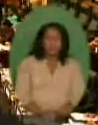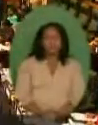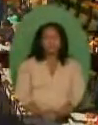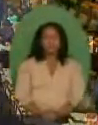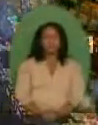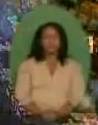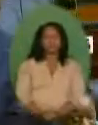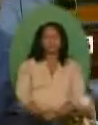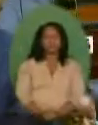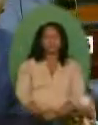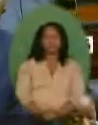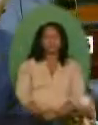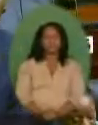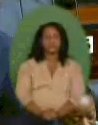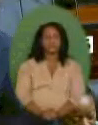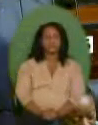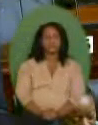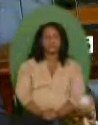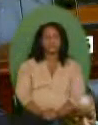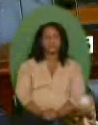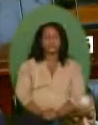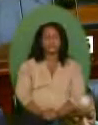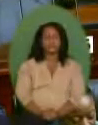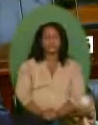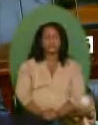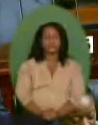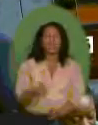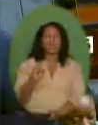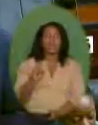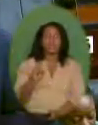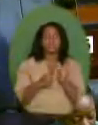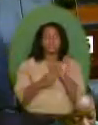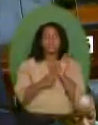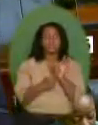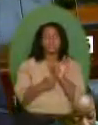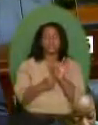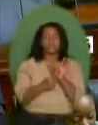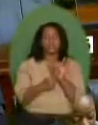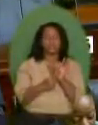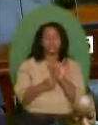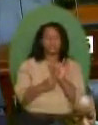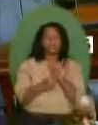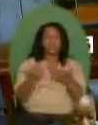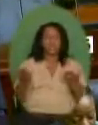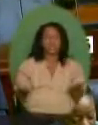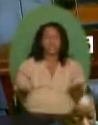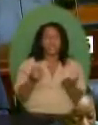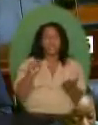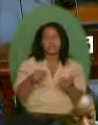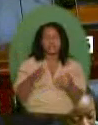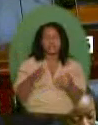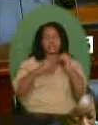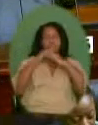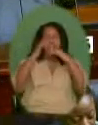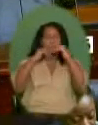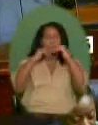This phenomenon is best demonstrated by our very presence in this building this